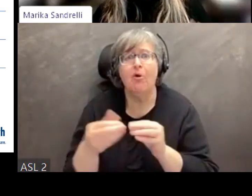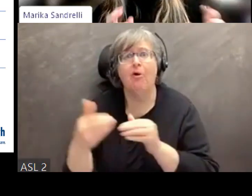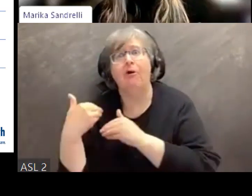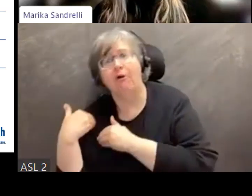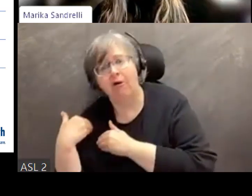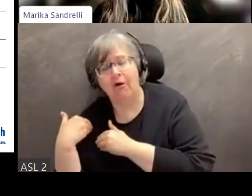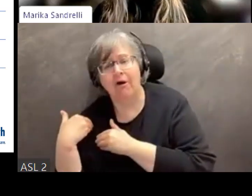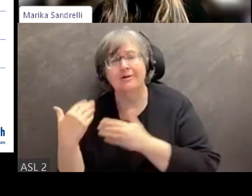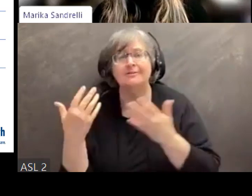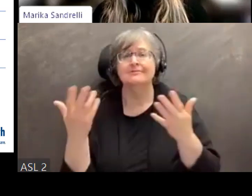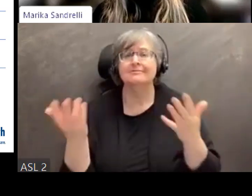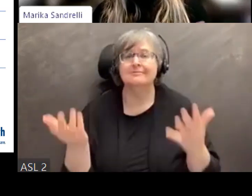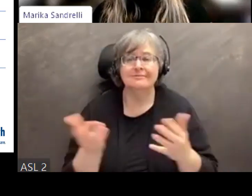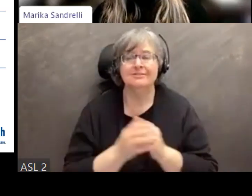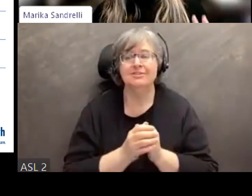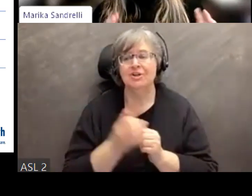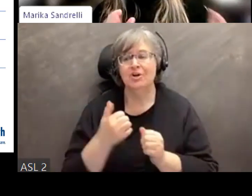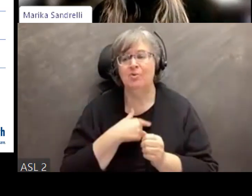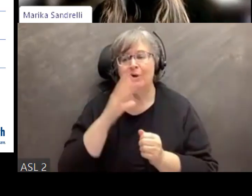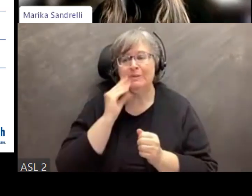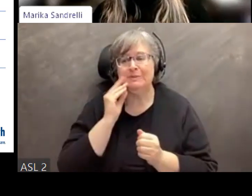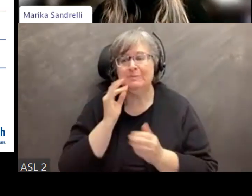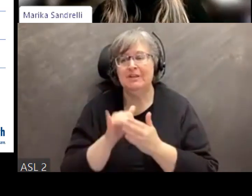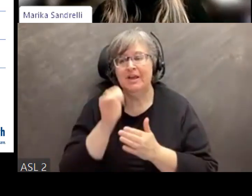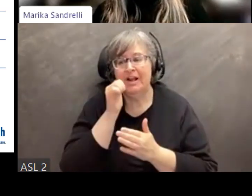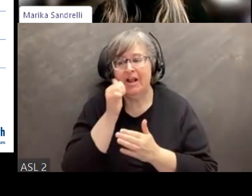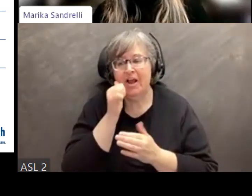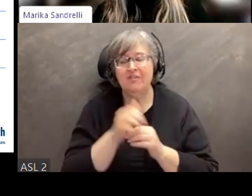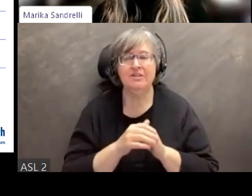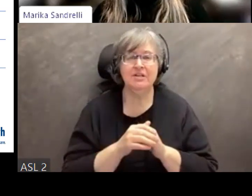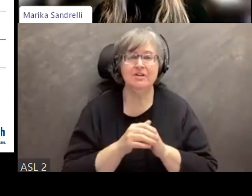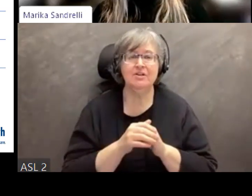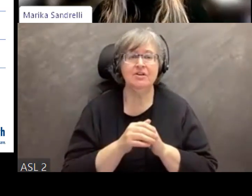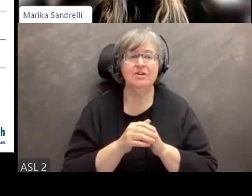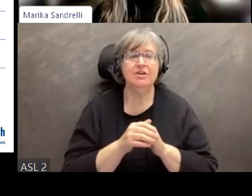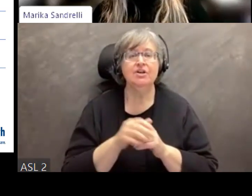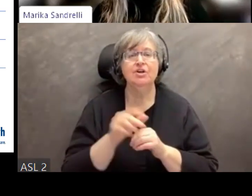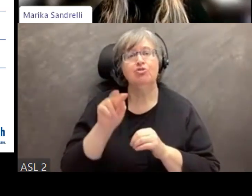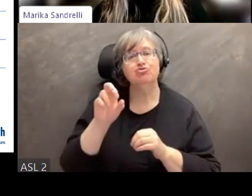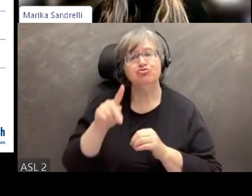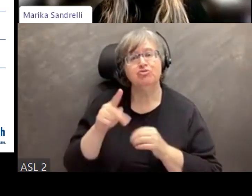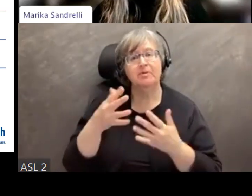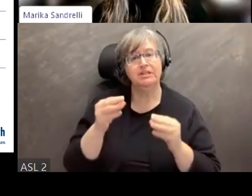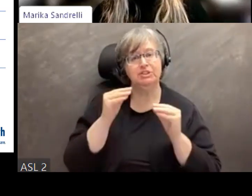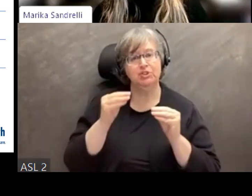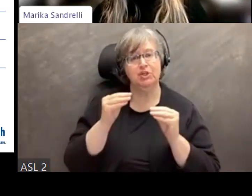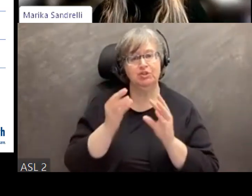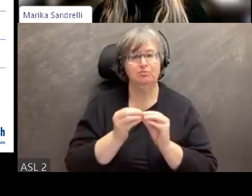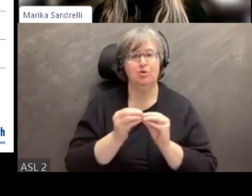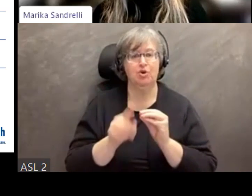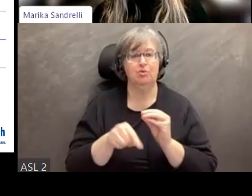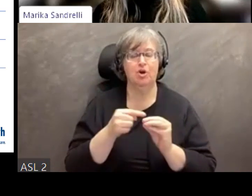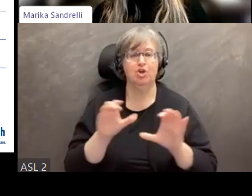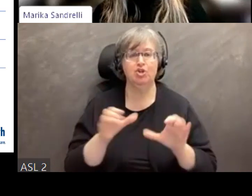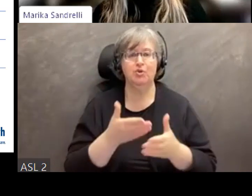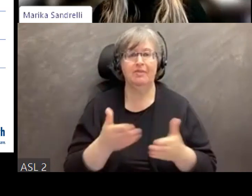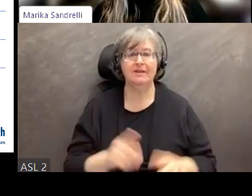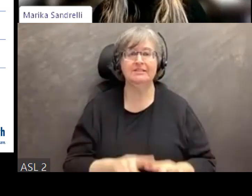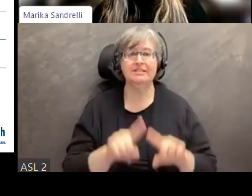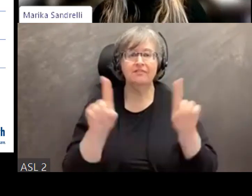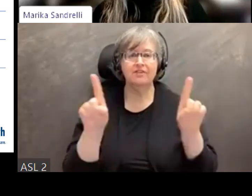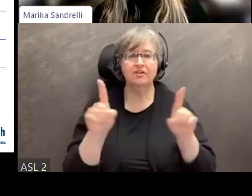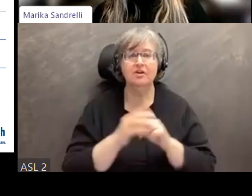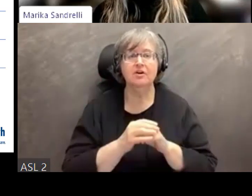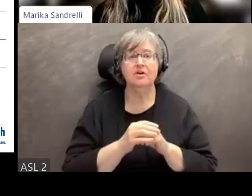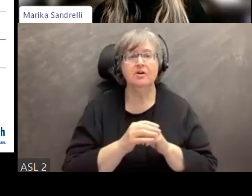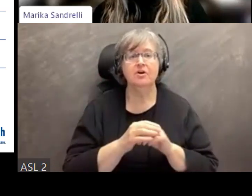that heap that we're all dealing with every day. And in fact, TRIP has taught us that it's more about